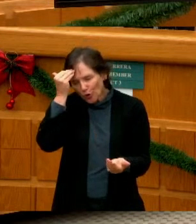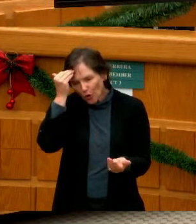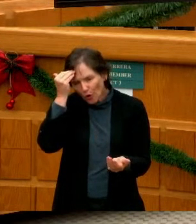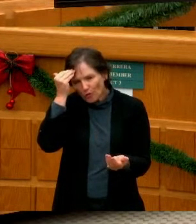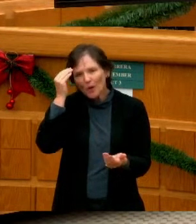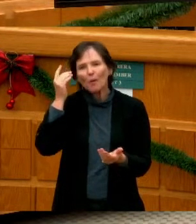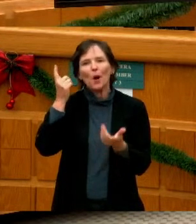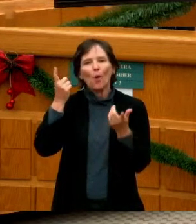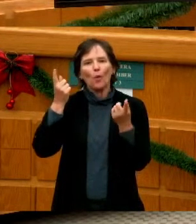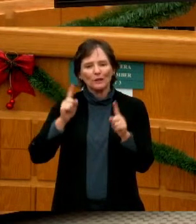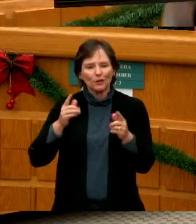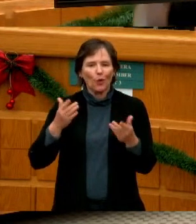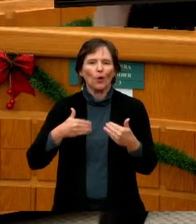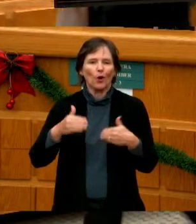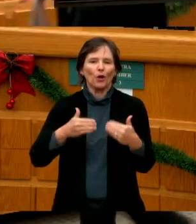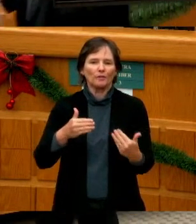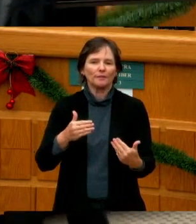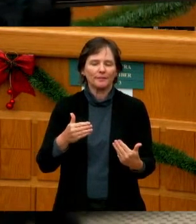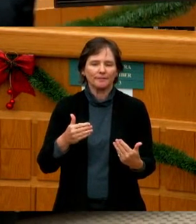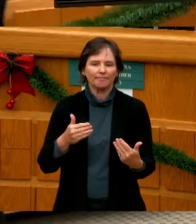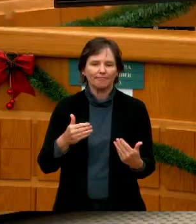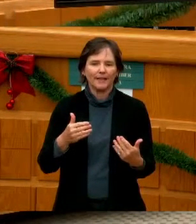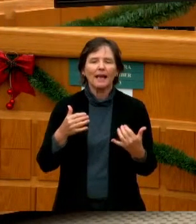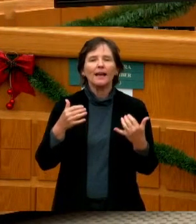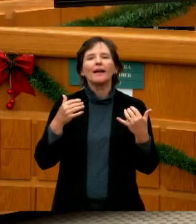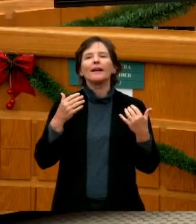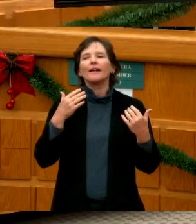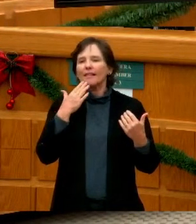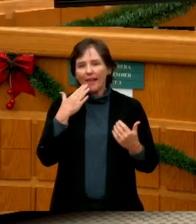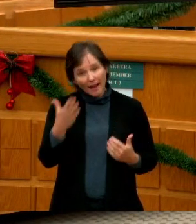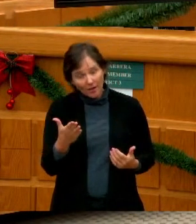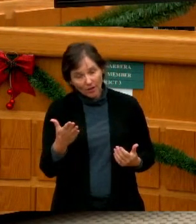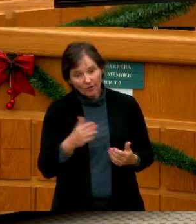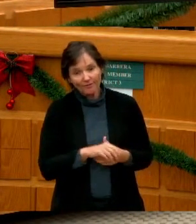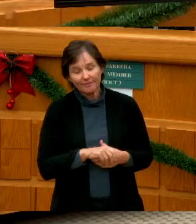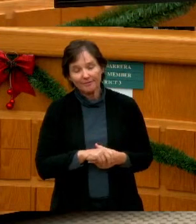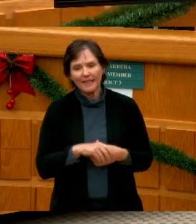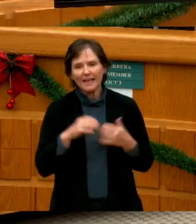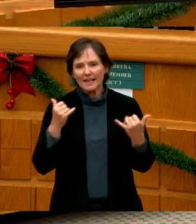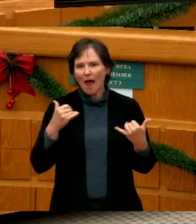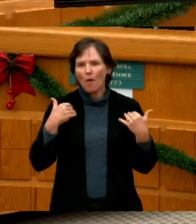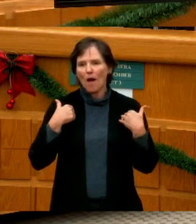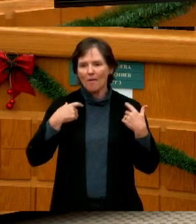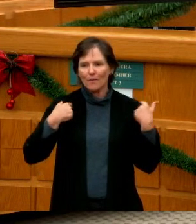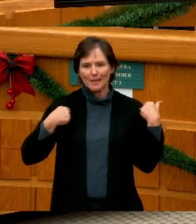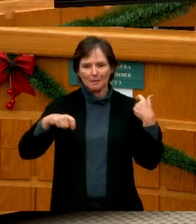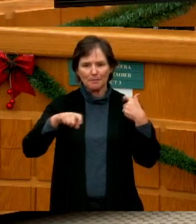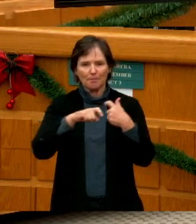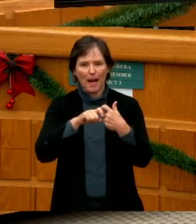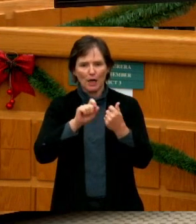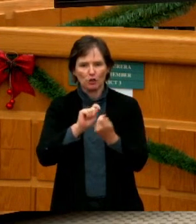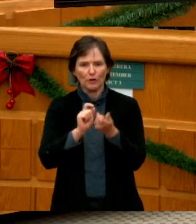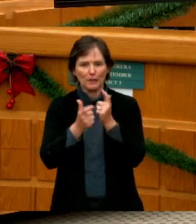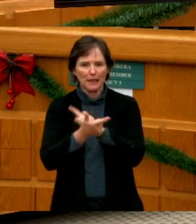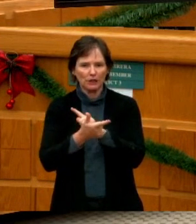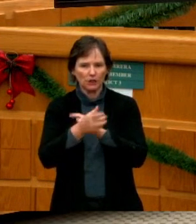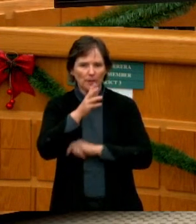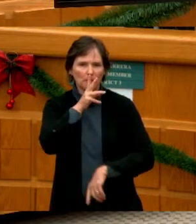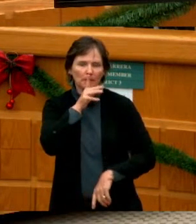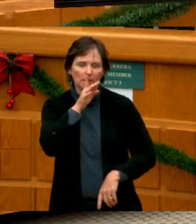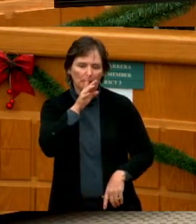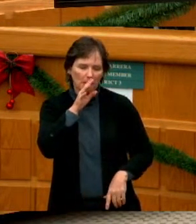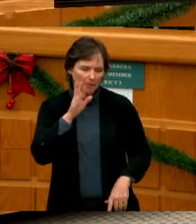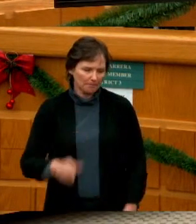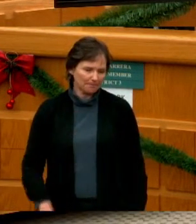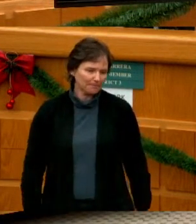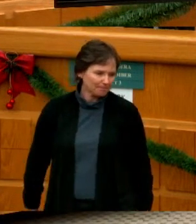En las últimas 24 horas se han reportado 77 casos confirmados por el coronavirus. 21.921 pacientes se han recuperado por